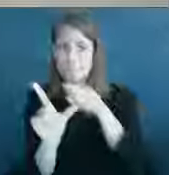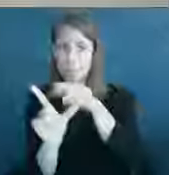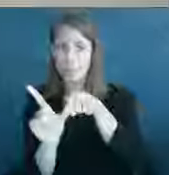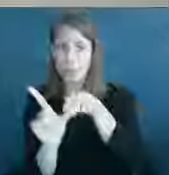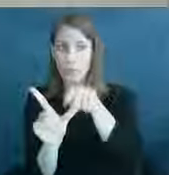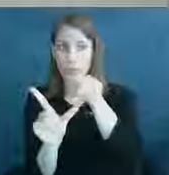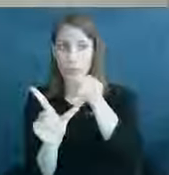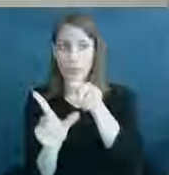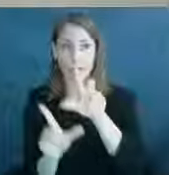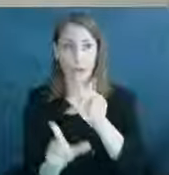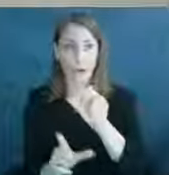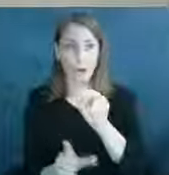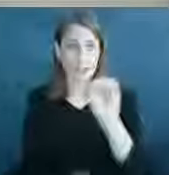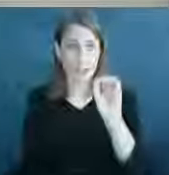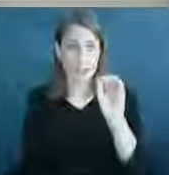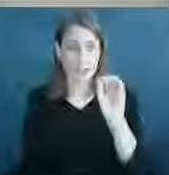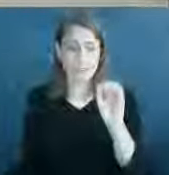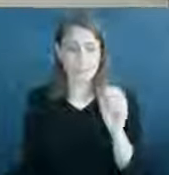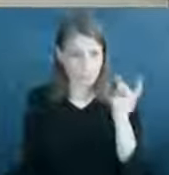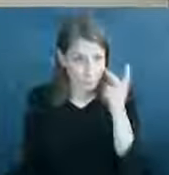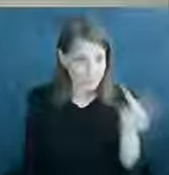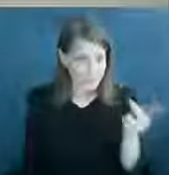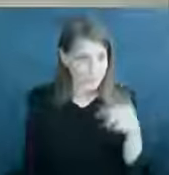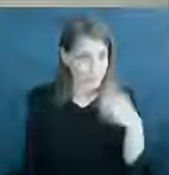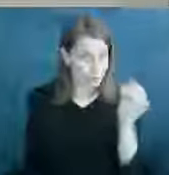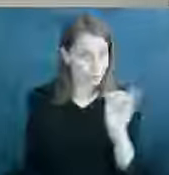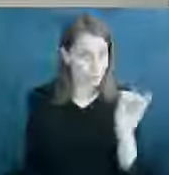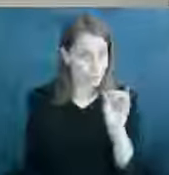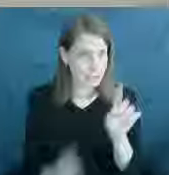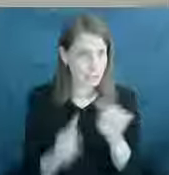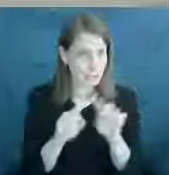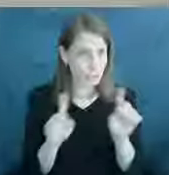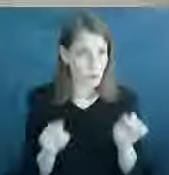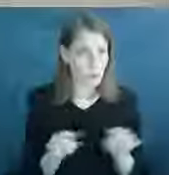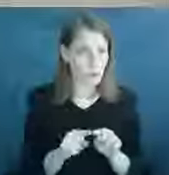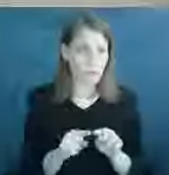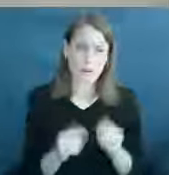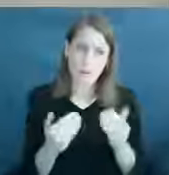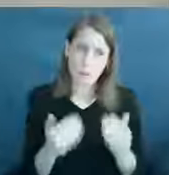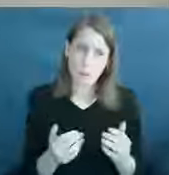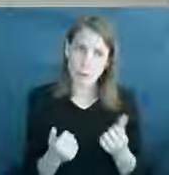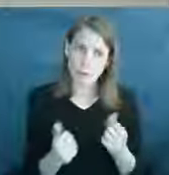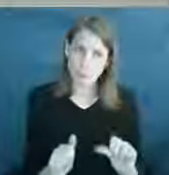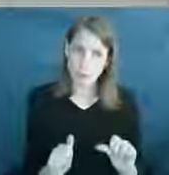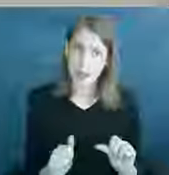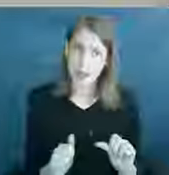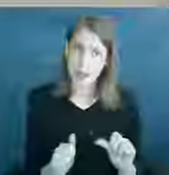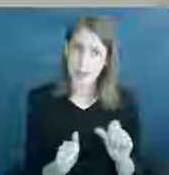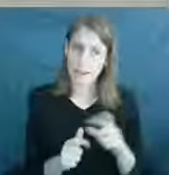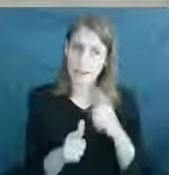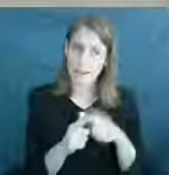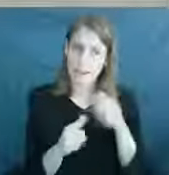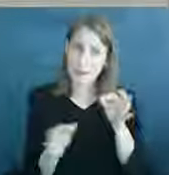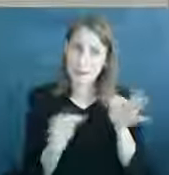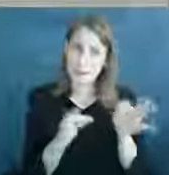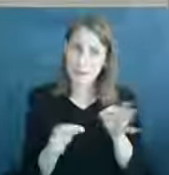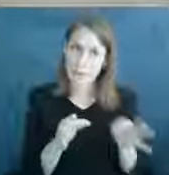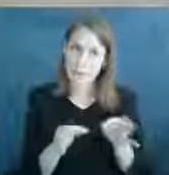way, and the other way, they'll go at 30 degrees the other way. So you'll find it looks like a